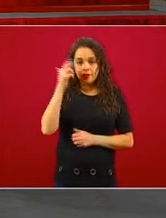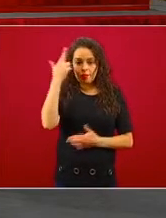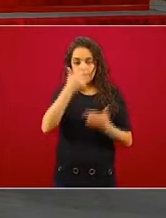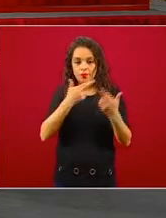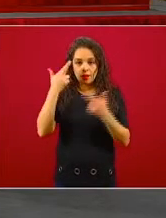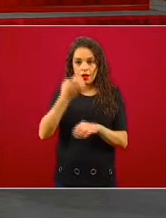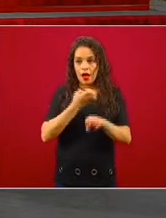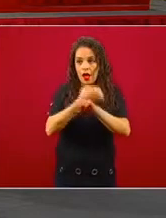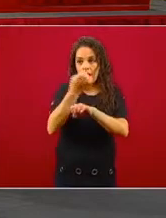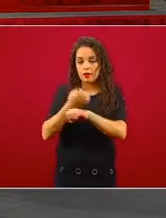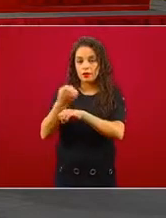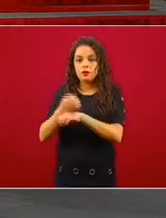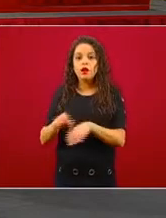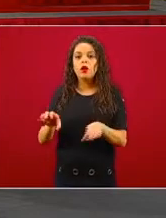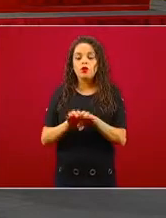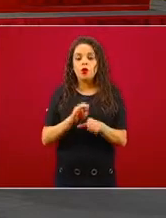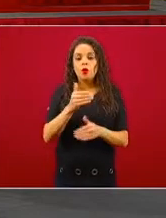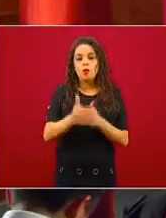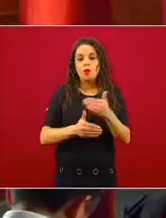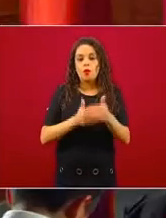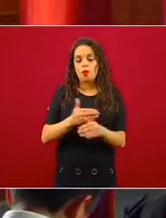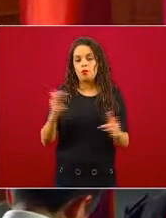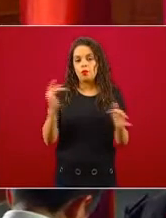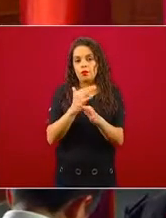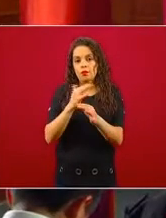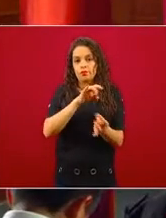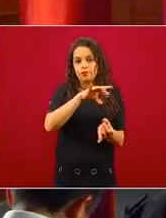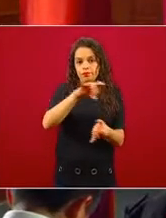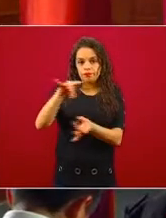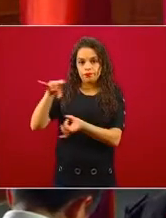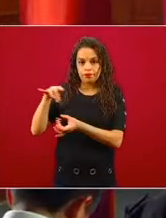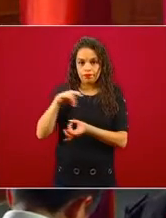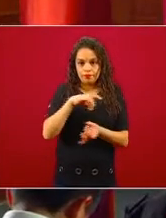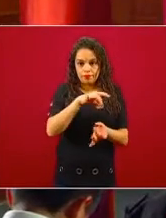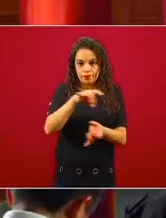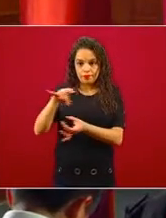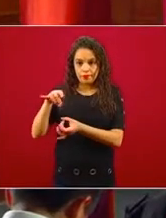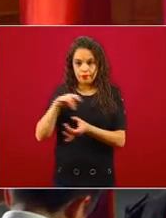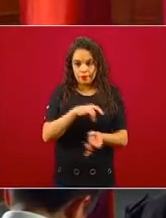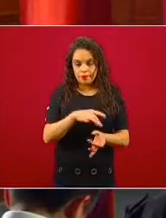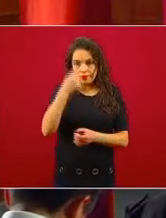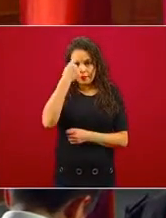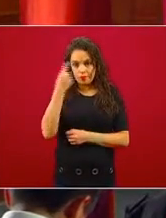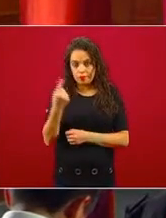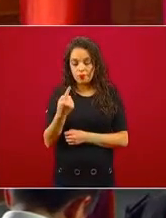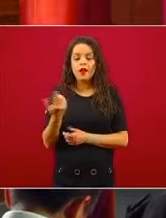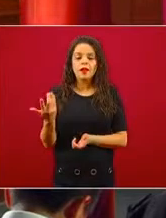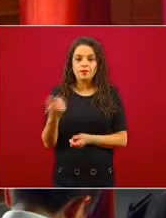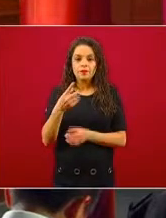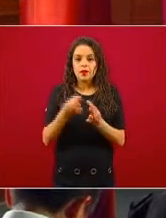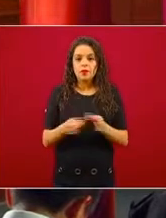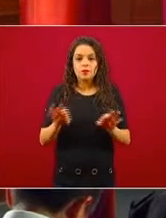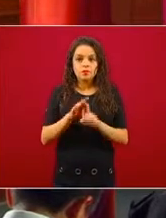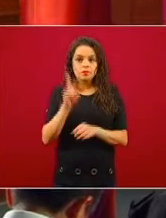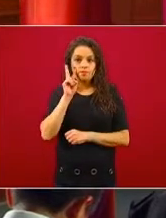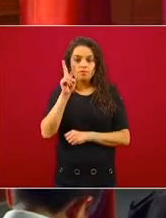estados Like con every Tuesday, we're going to look at the mobility across all the el states. mismo fin de ver